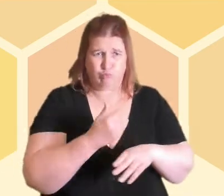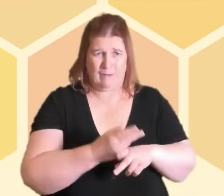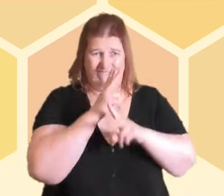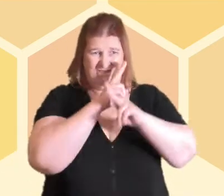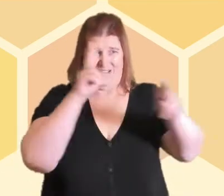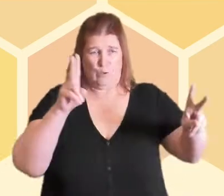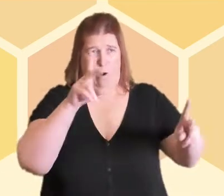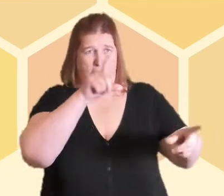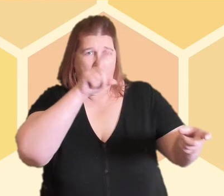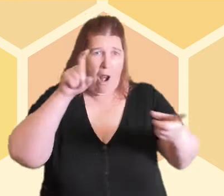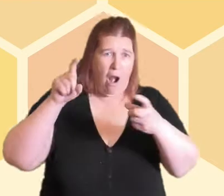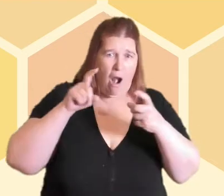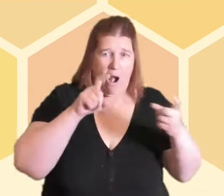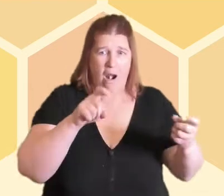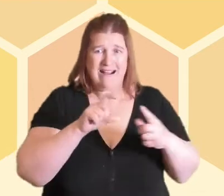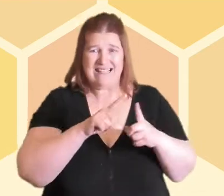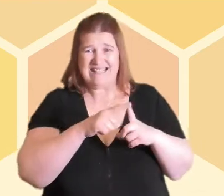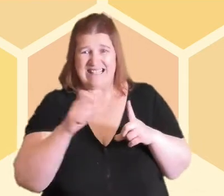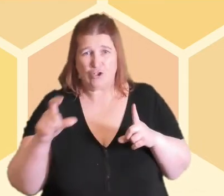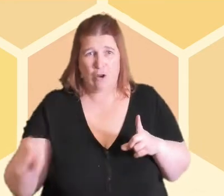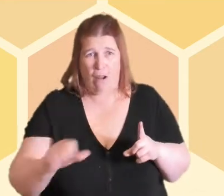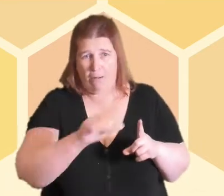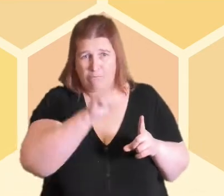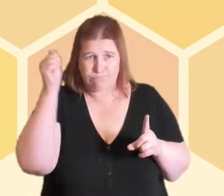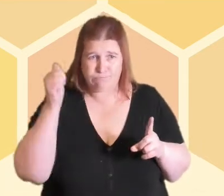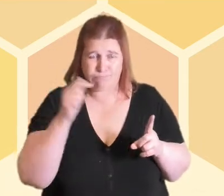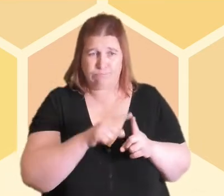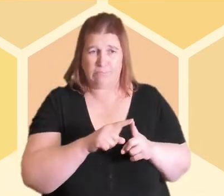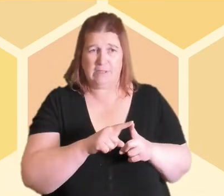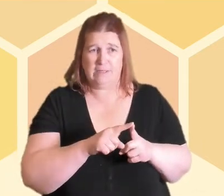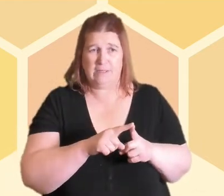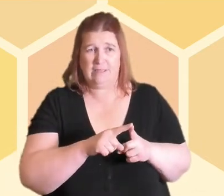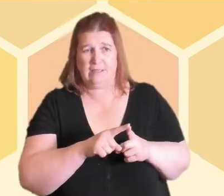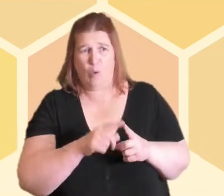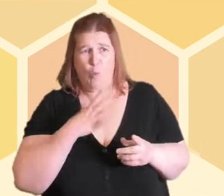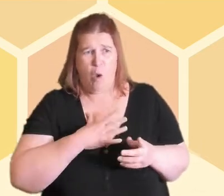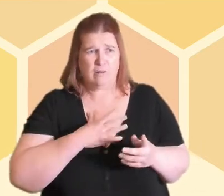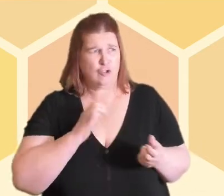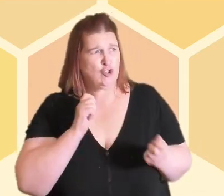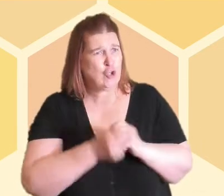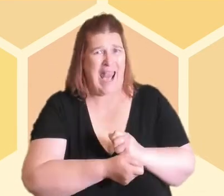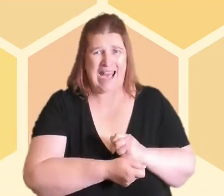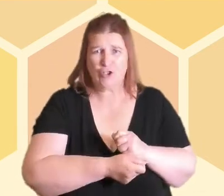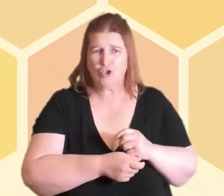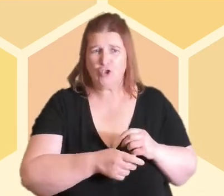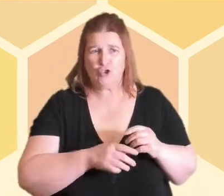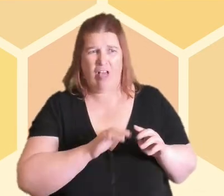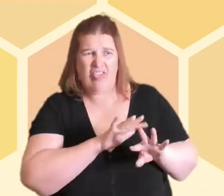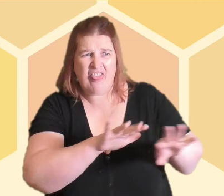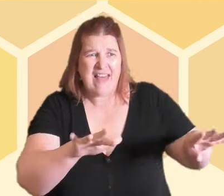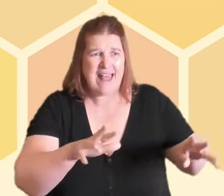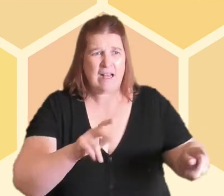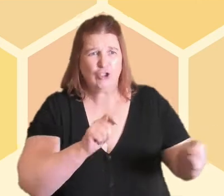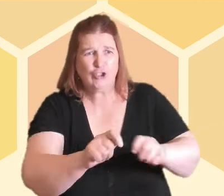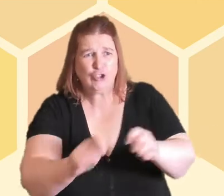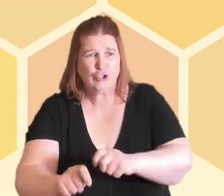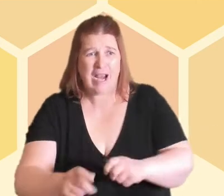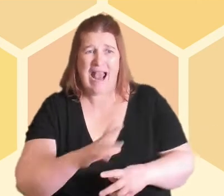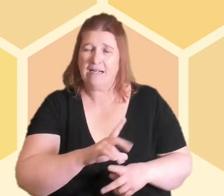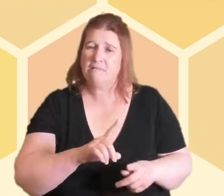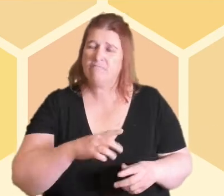visual, digital natives, eager to make a difference, and interested in